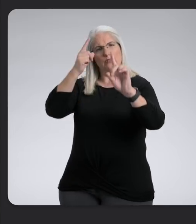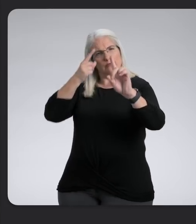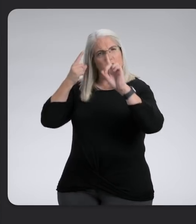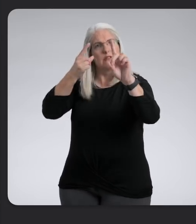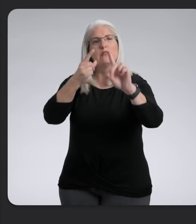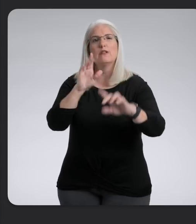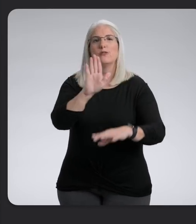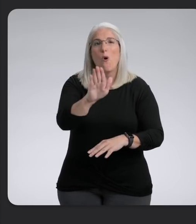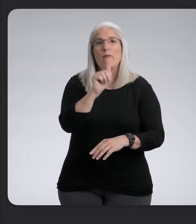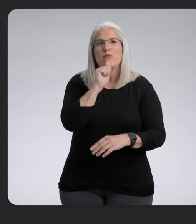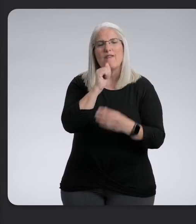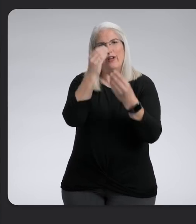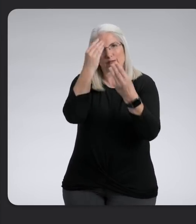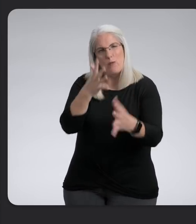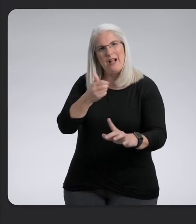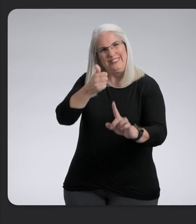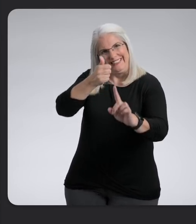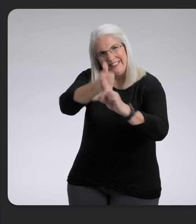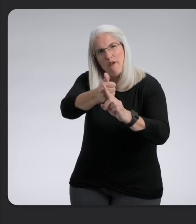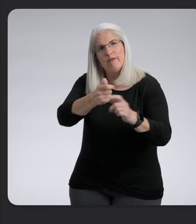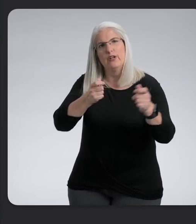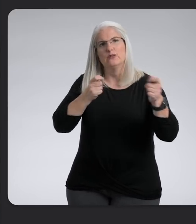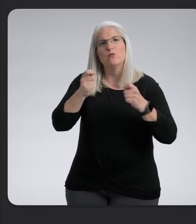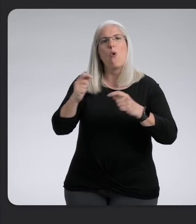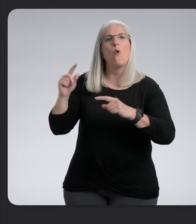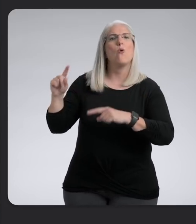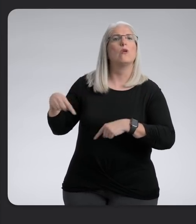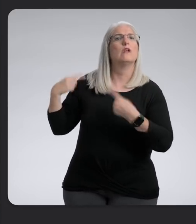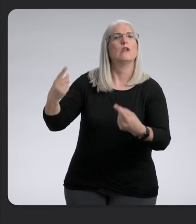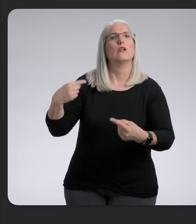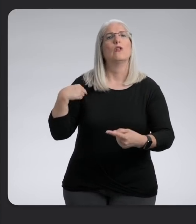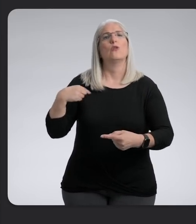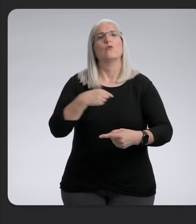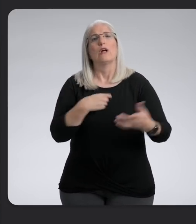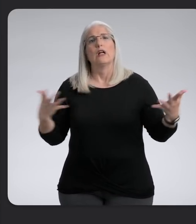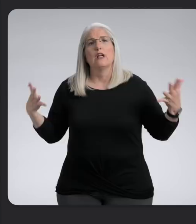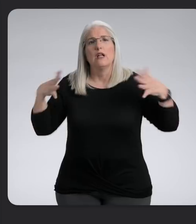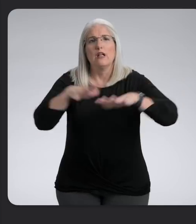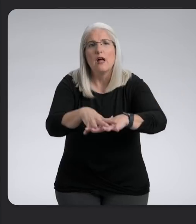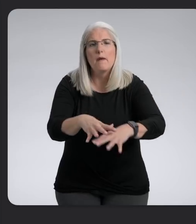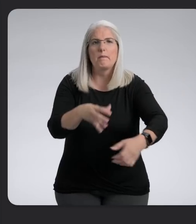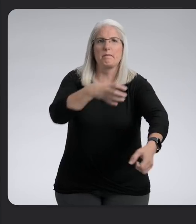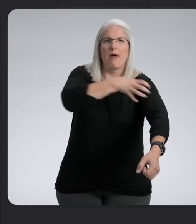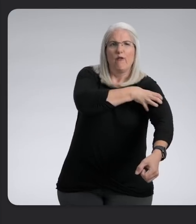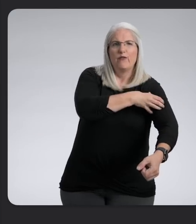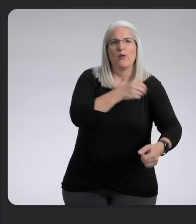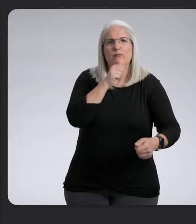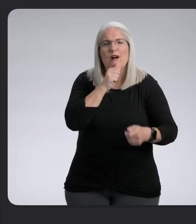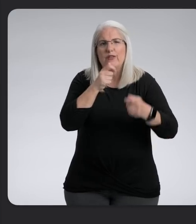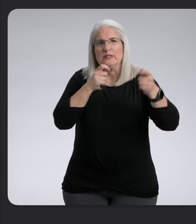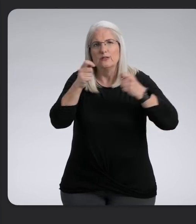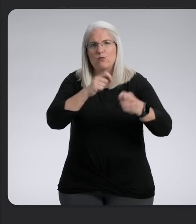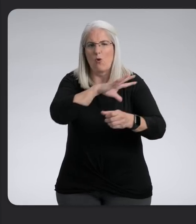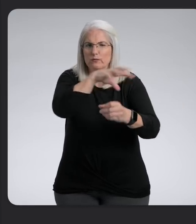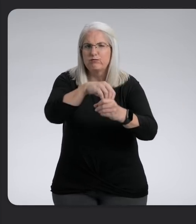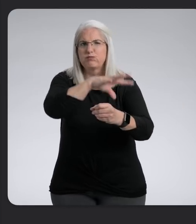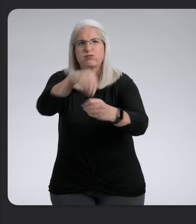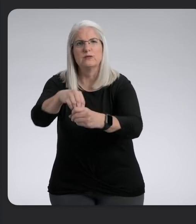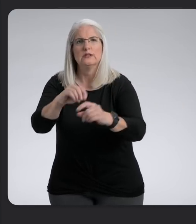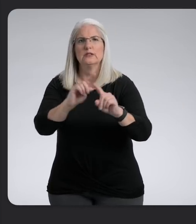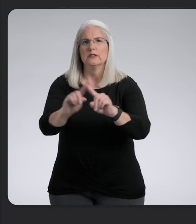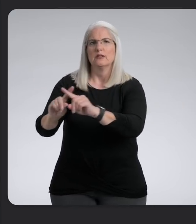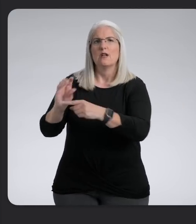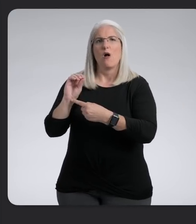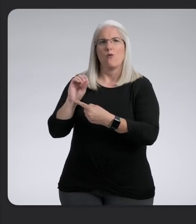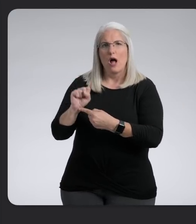control. And over the years, we've integrated powerful privacy controls into our operating systems, most recently adding privacy nutrition